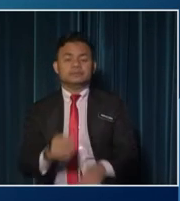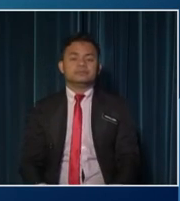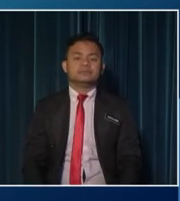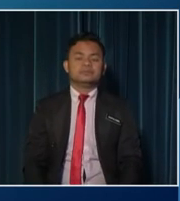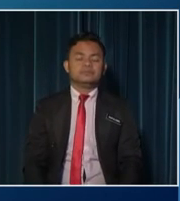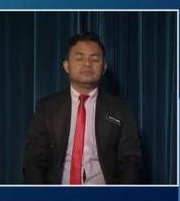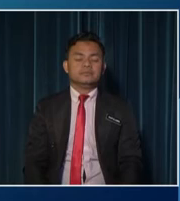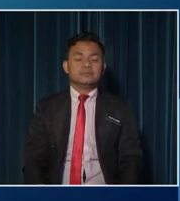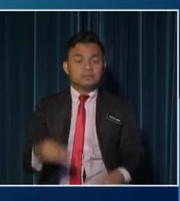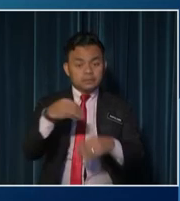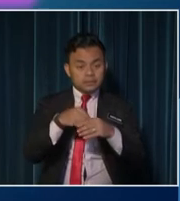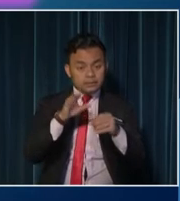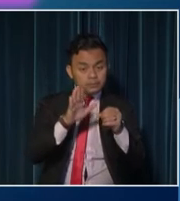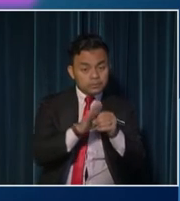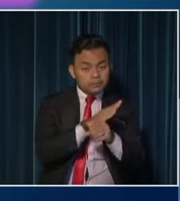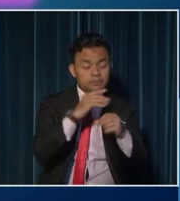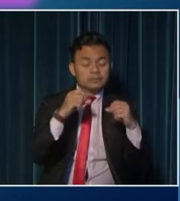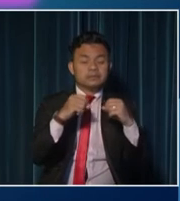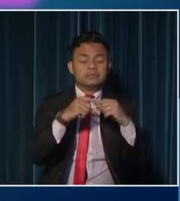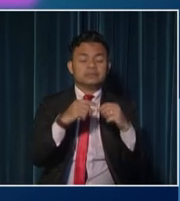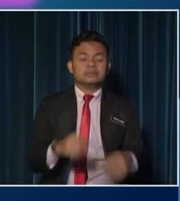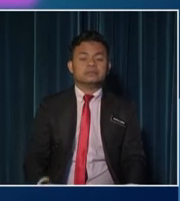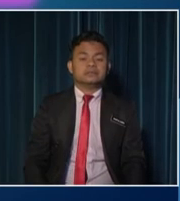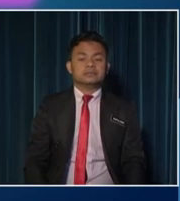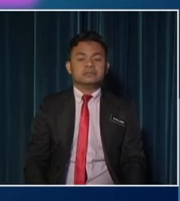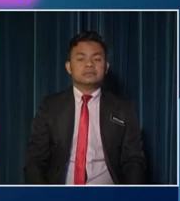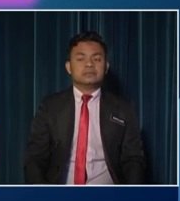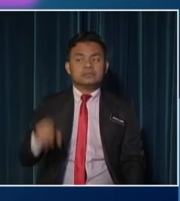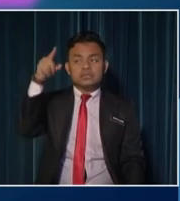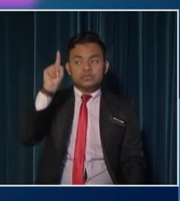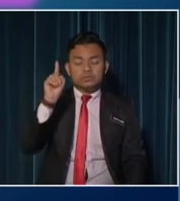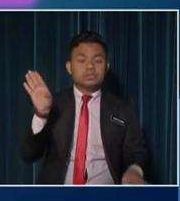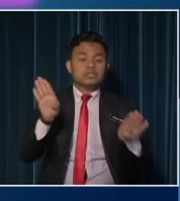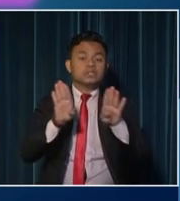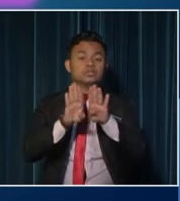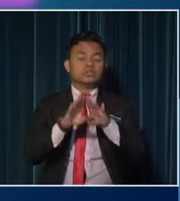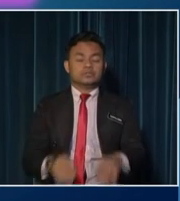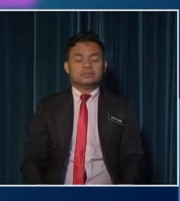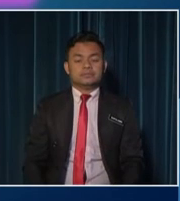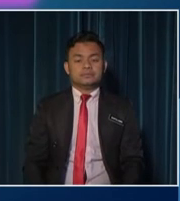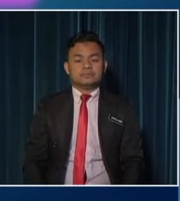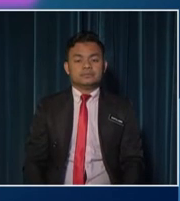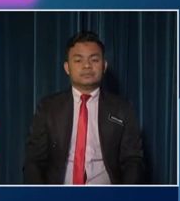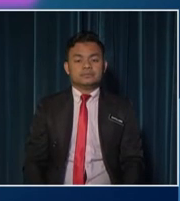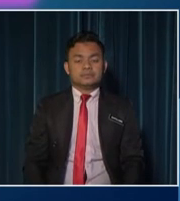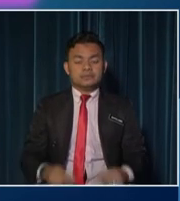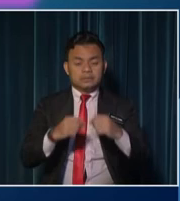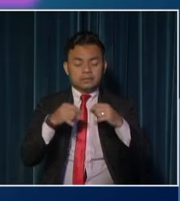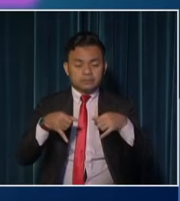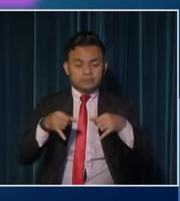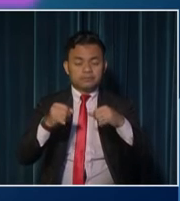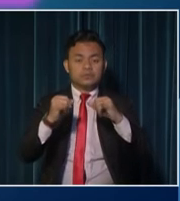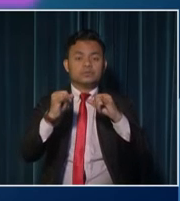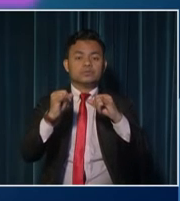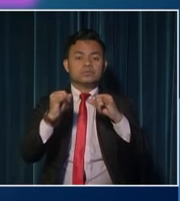a complete circuit, the switch is closed. The electric current flows in